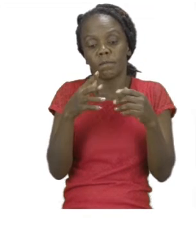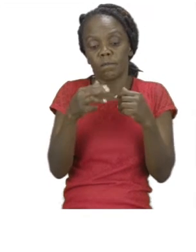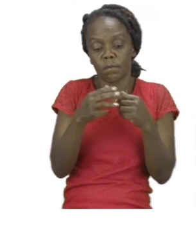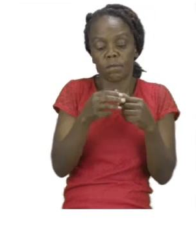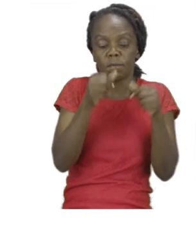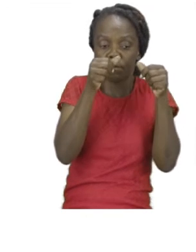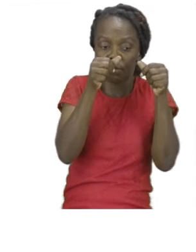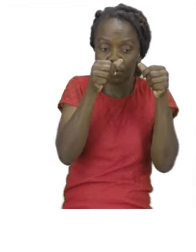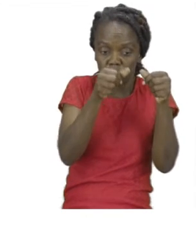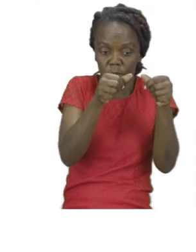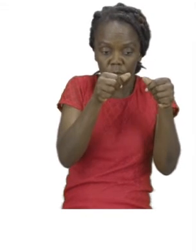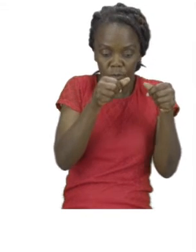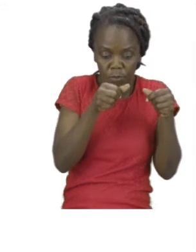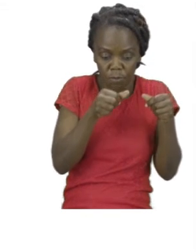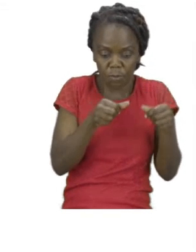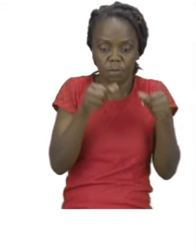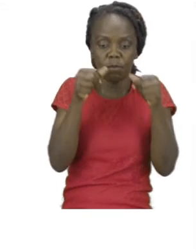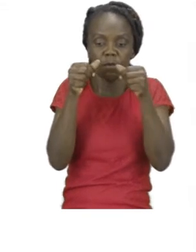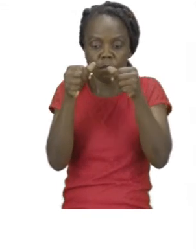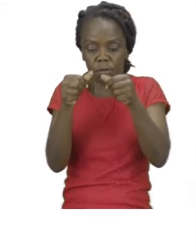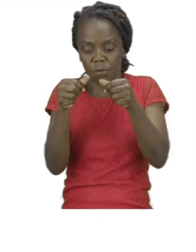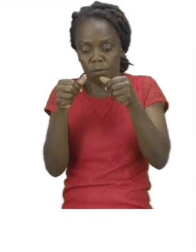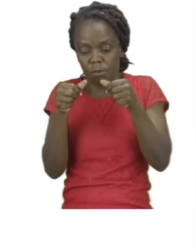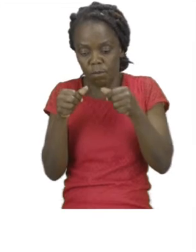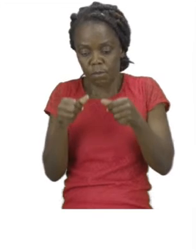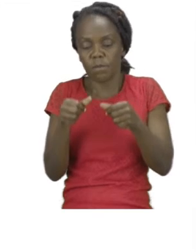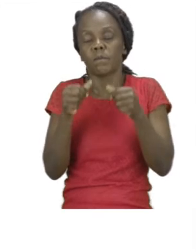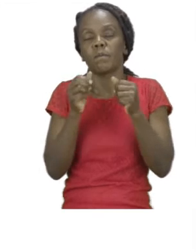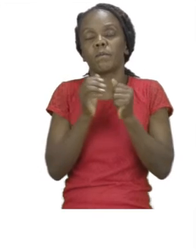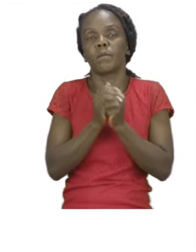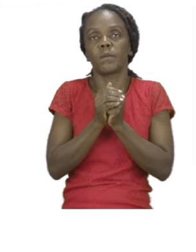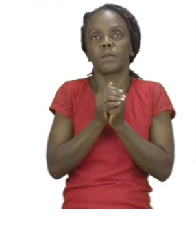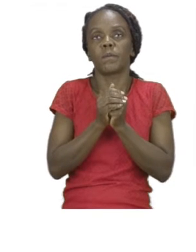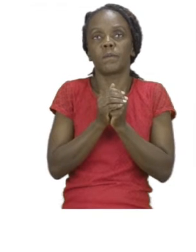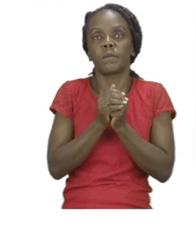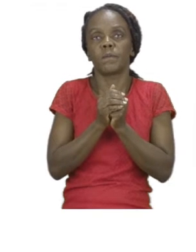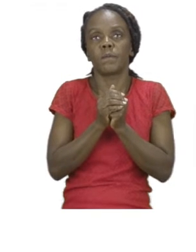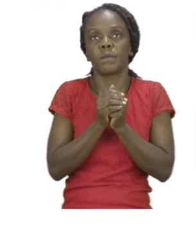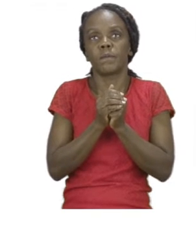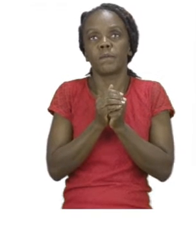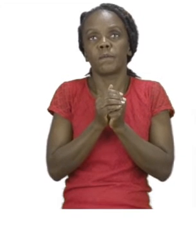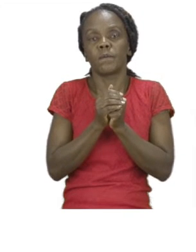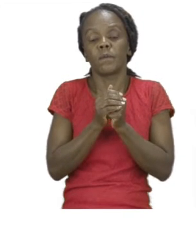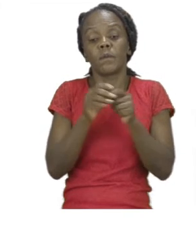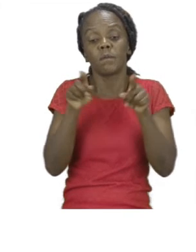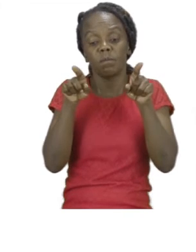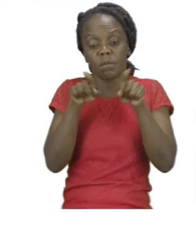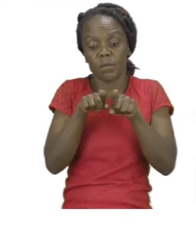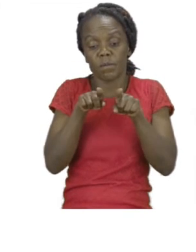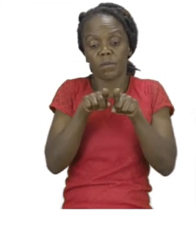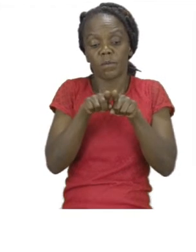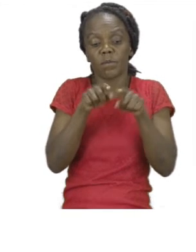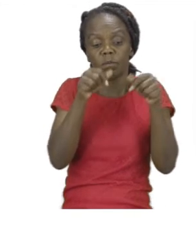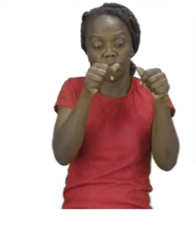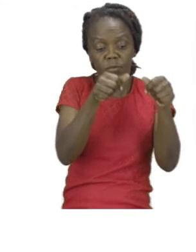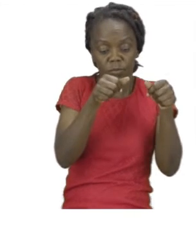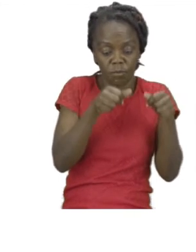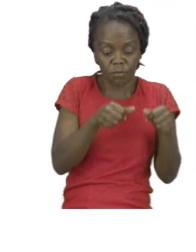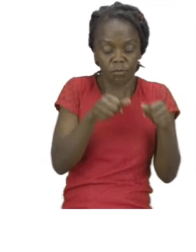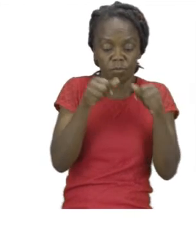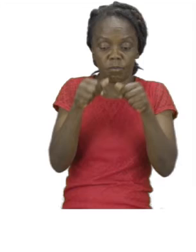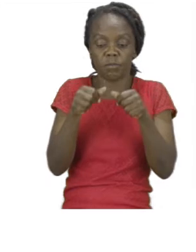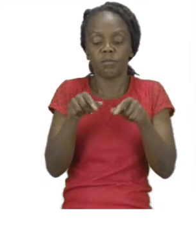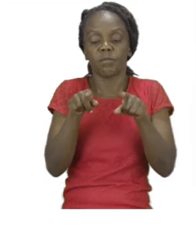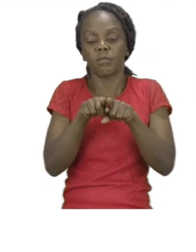remember, we are cutting our family members out, the ones that are missing, which is the first